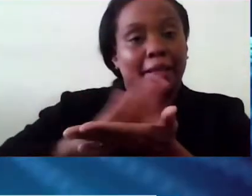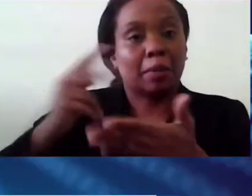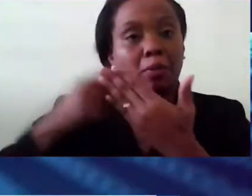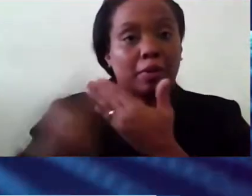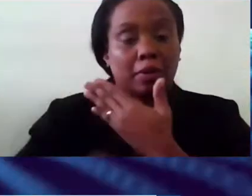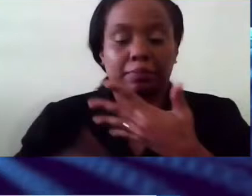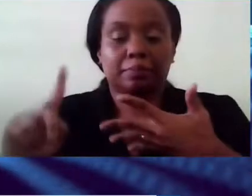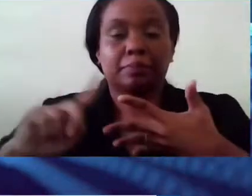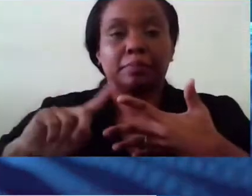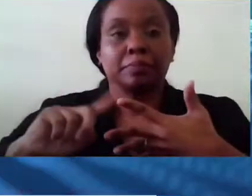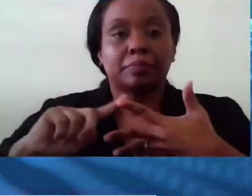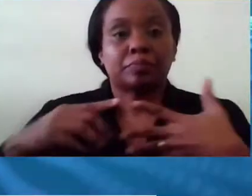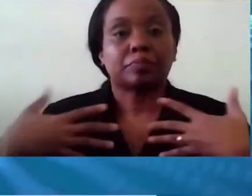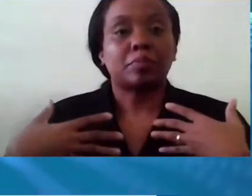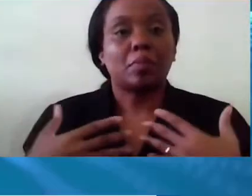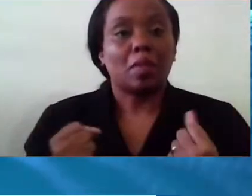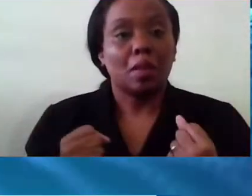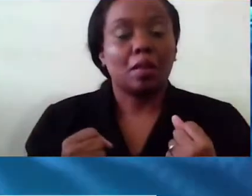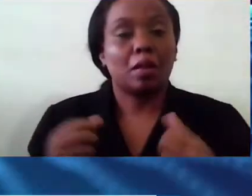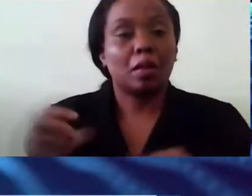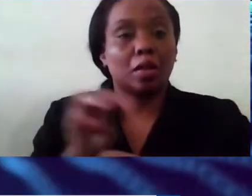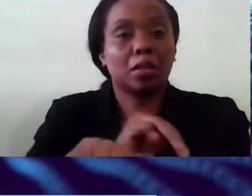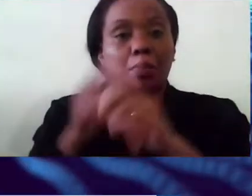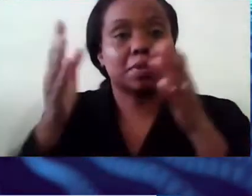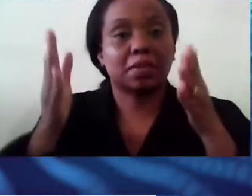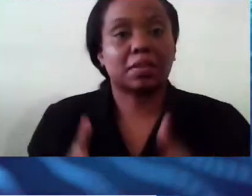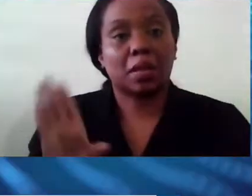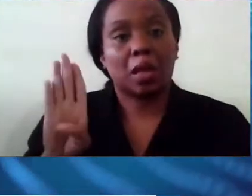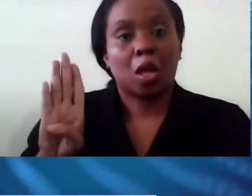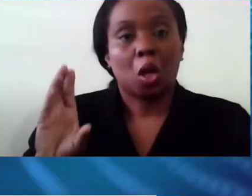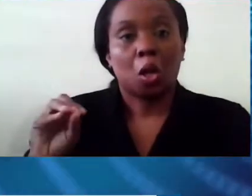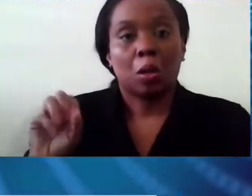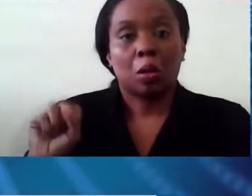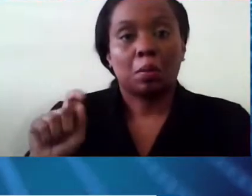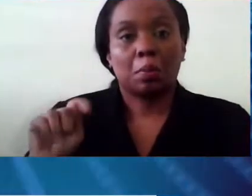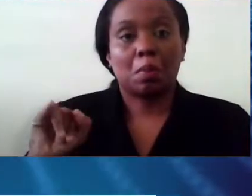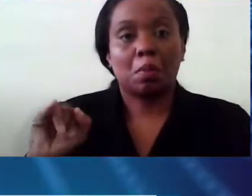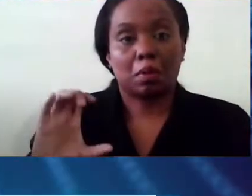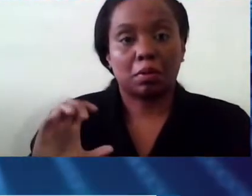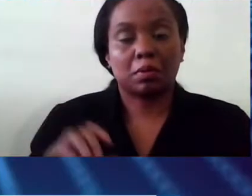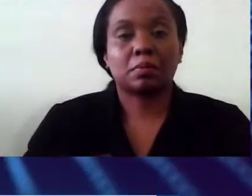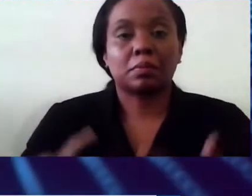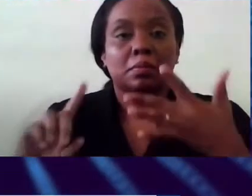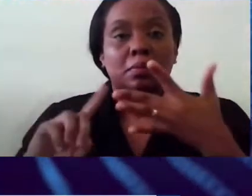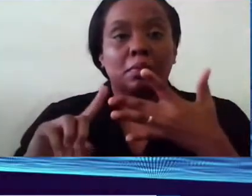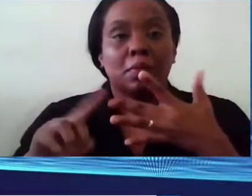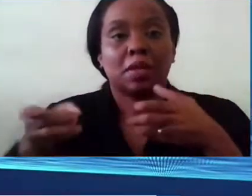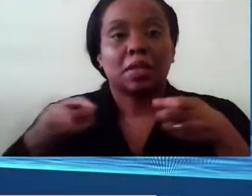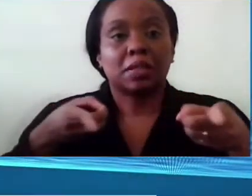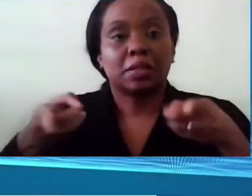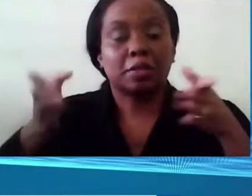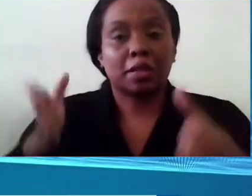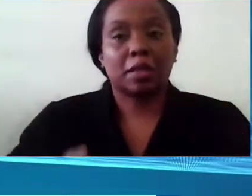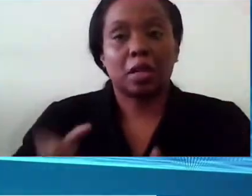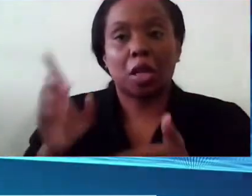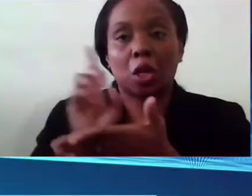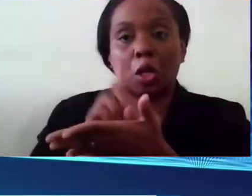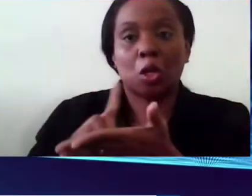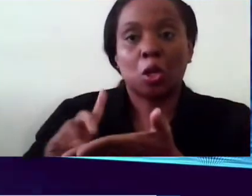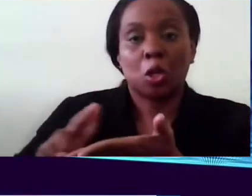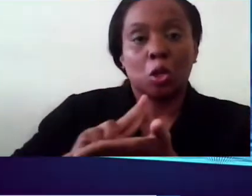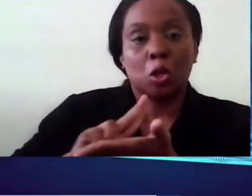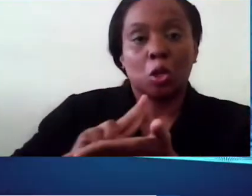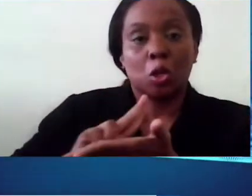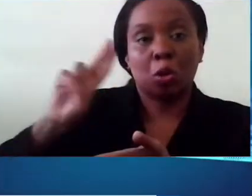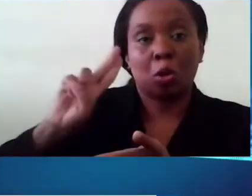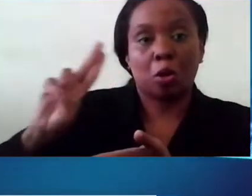Colonel the Honourable Jeffrey Bostic, on the current COVID-19 situation. The Director of the University of the West Indies Seismic